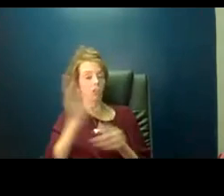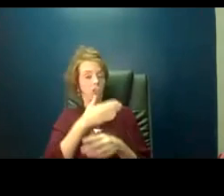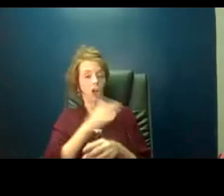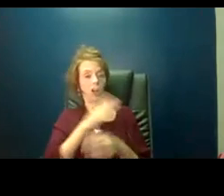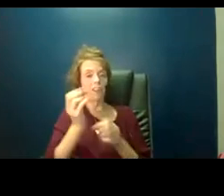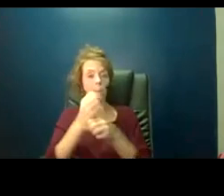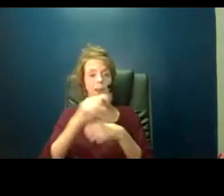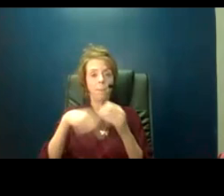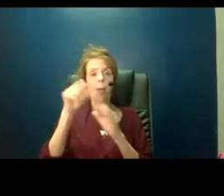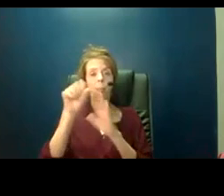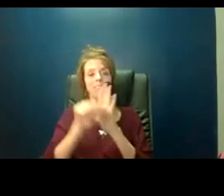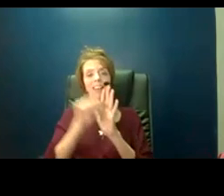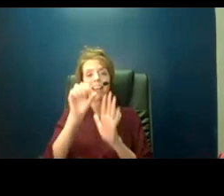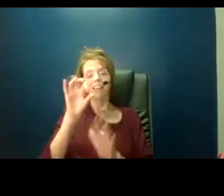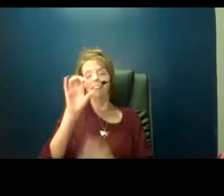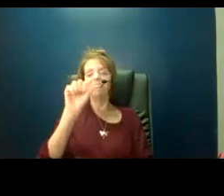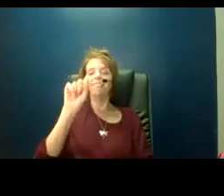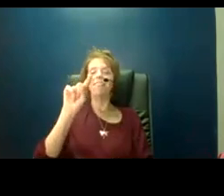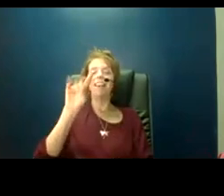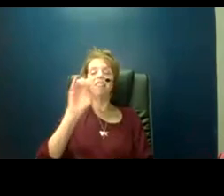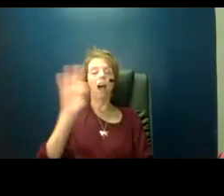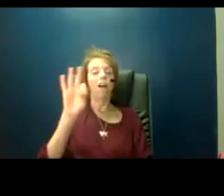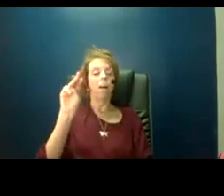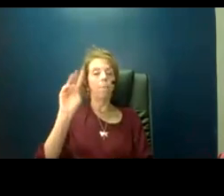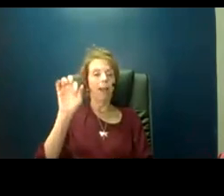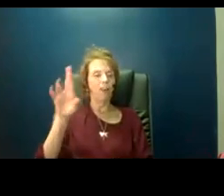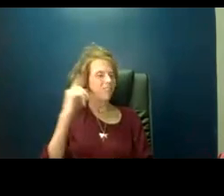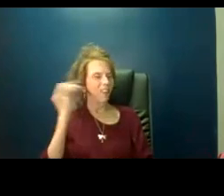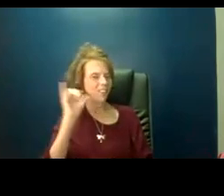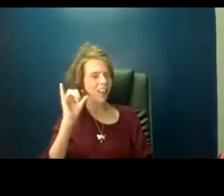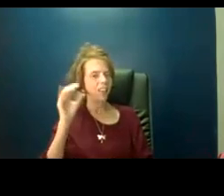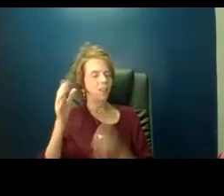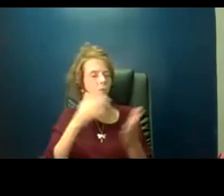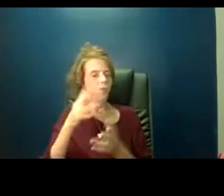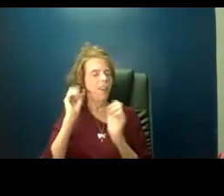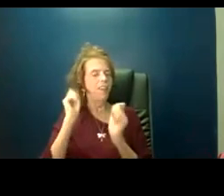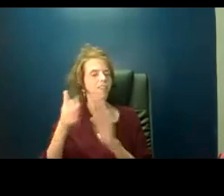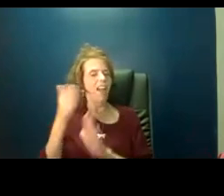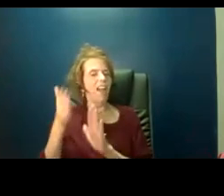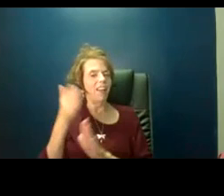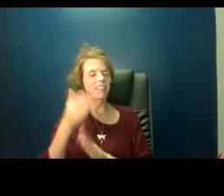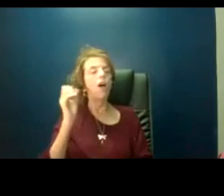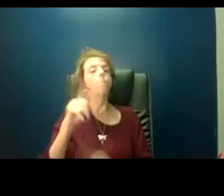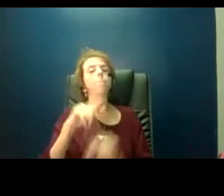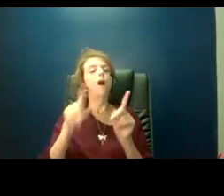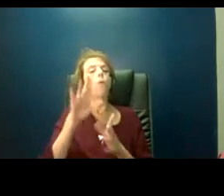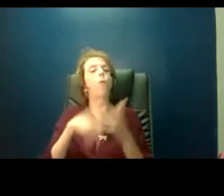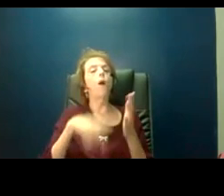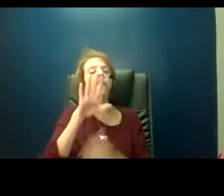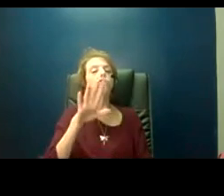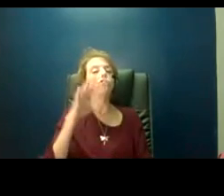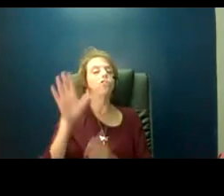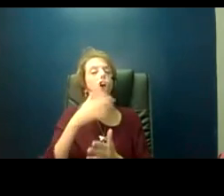of matter, it sounds like the tempo for the solid is very fast. But what does your song for the gas sound